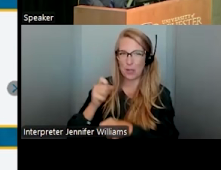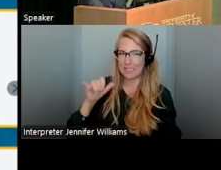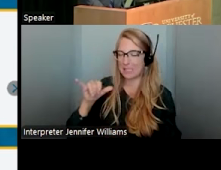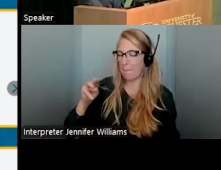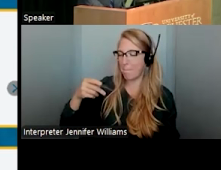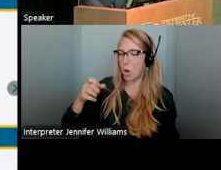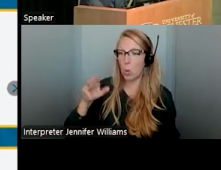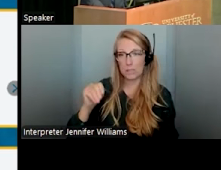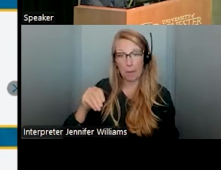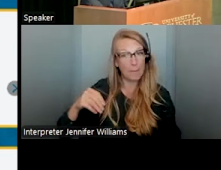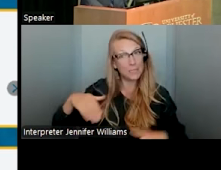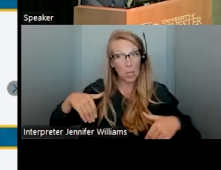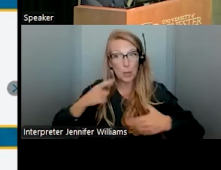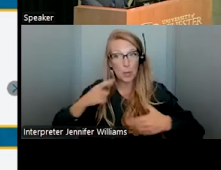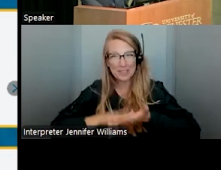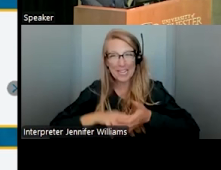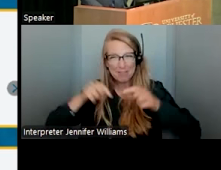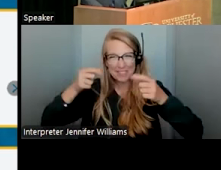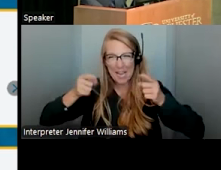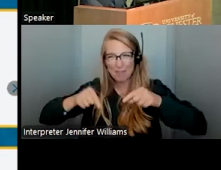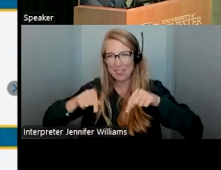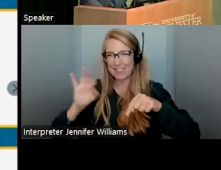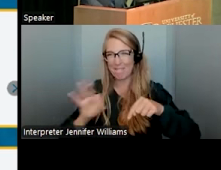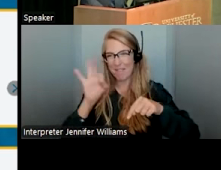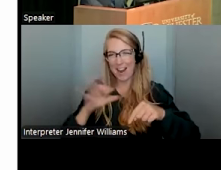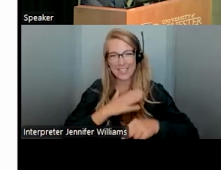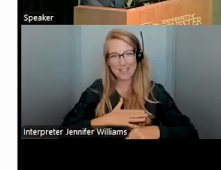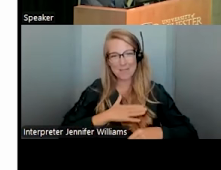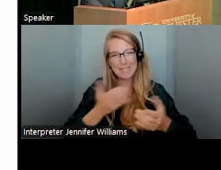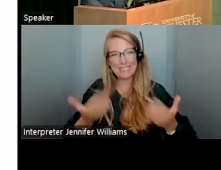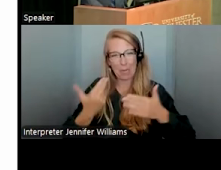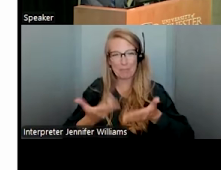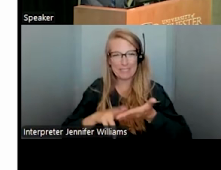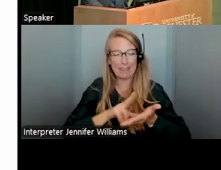sign, and it's actually this Friday. So please go ahead and sign.